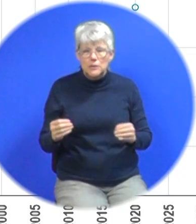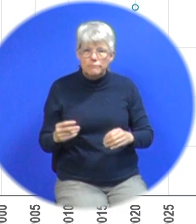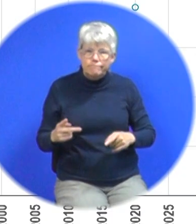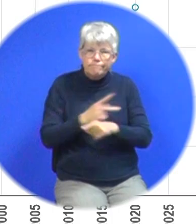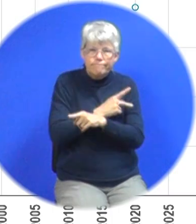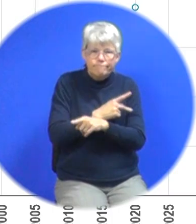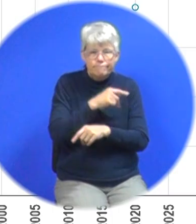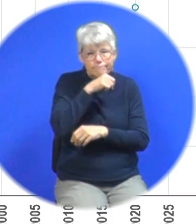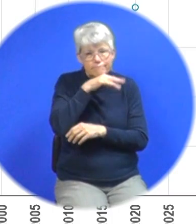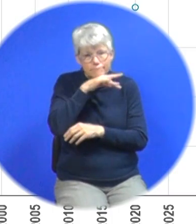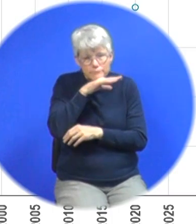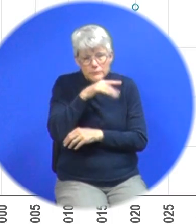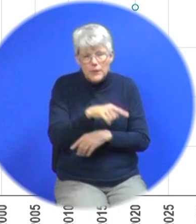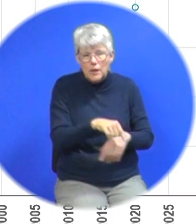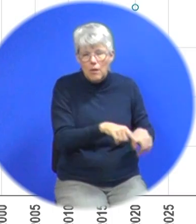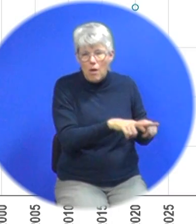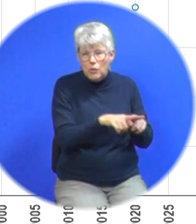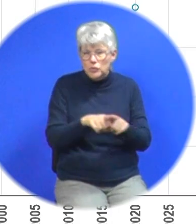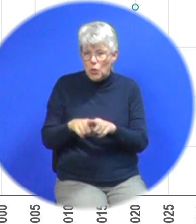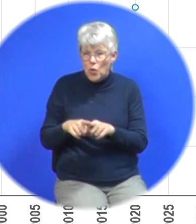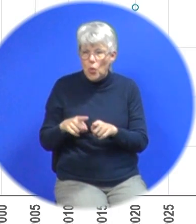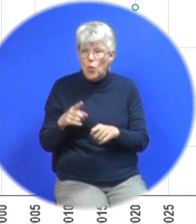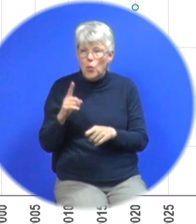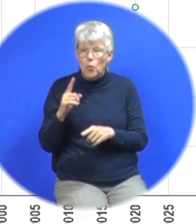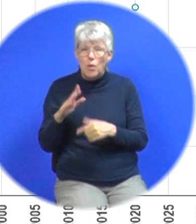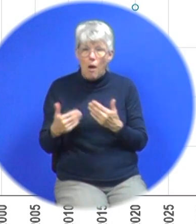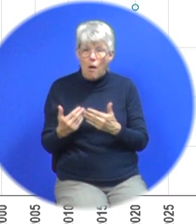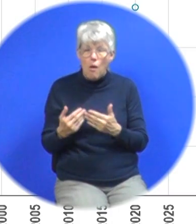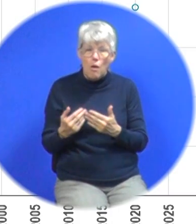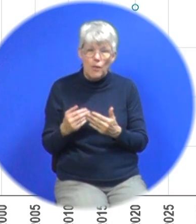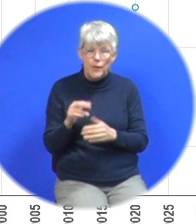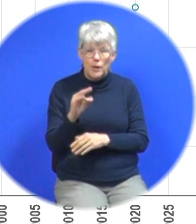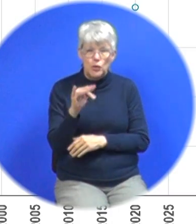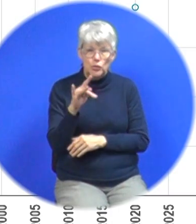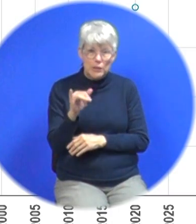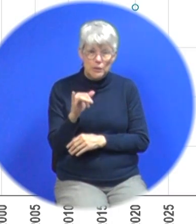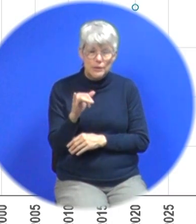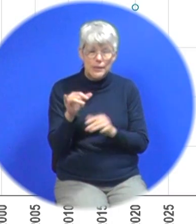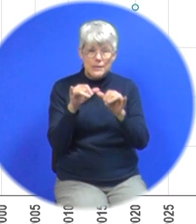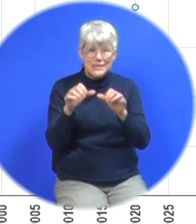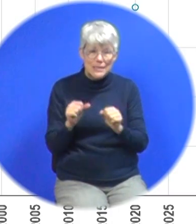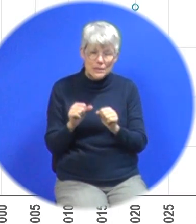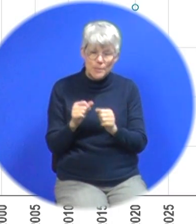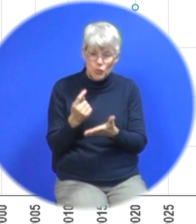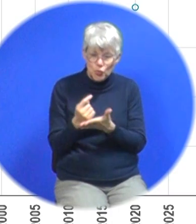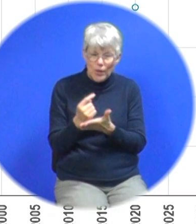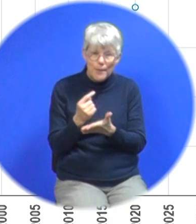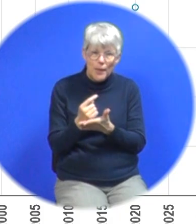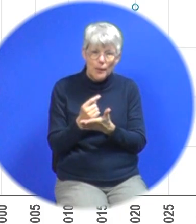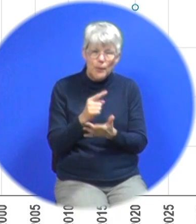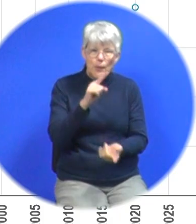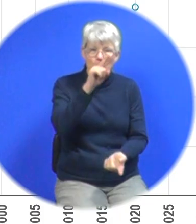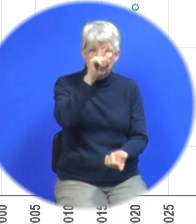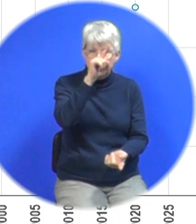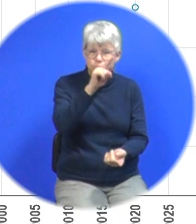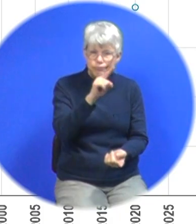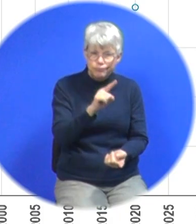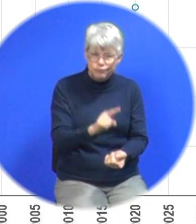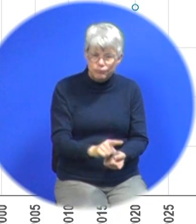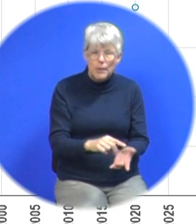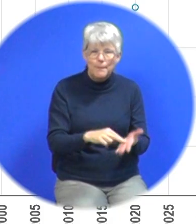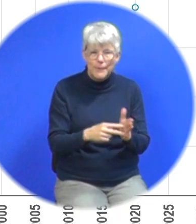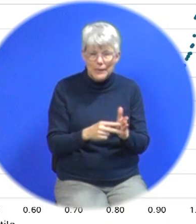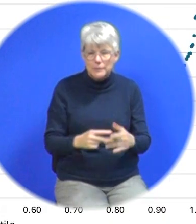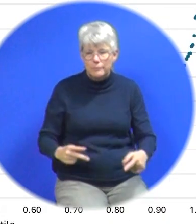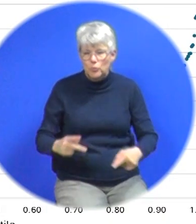cost of our treatment of all the utility systems up and down the chain when the water levels drop, and it results in